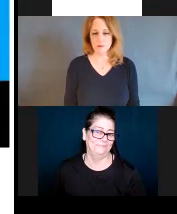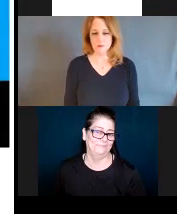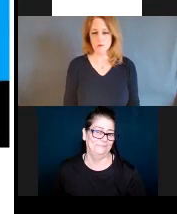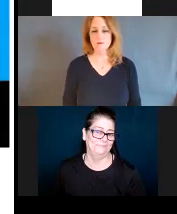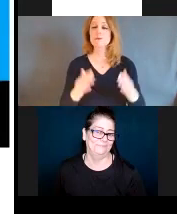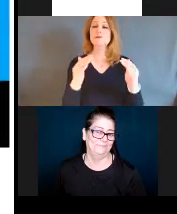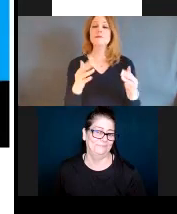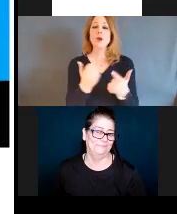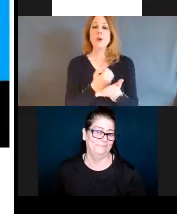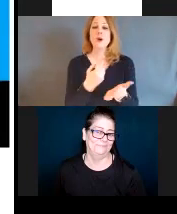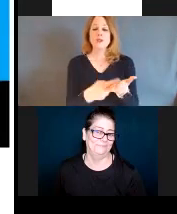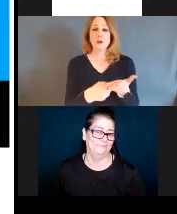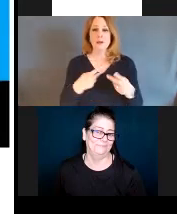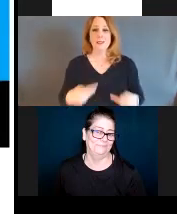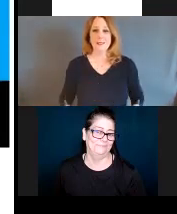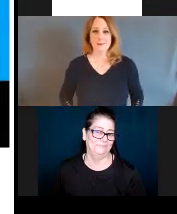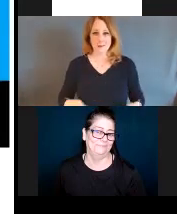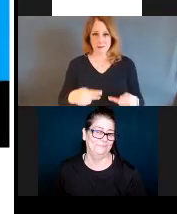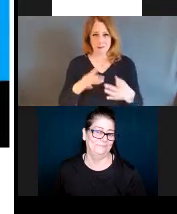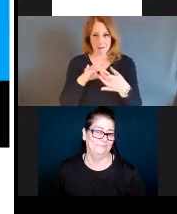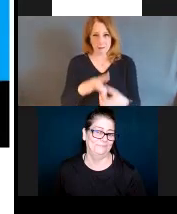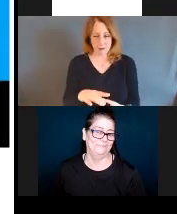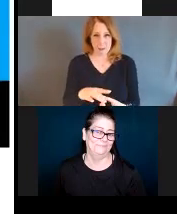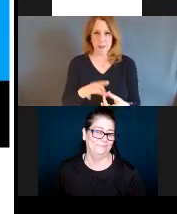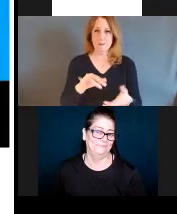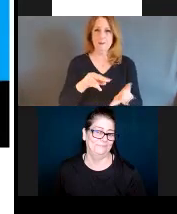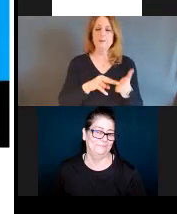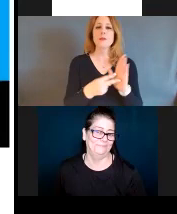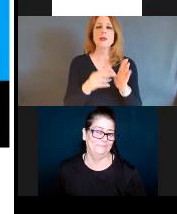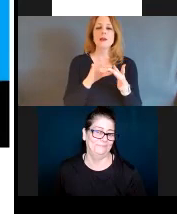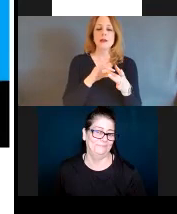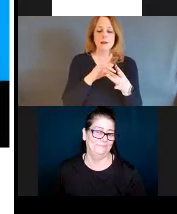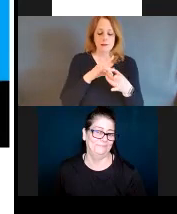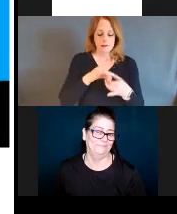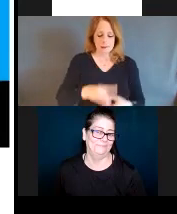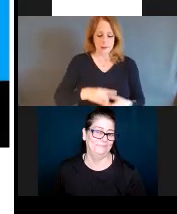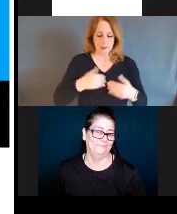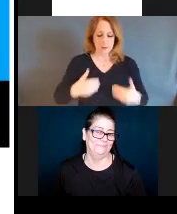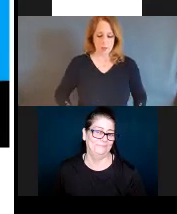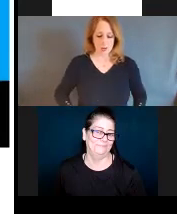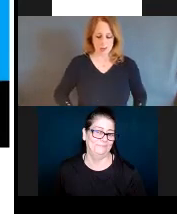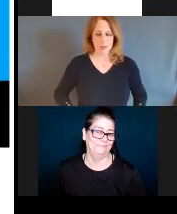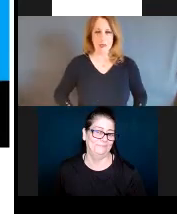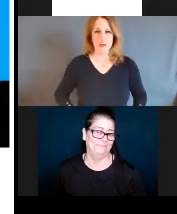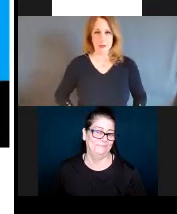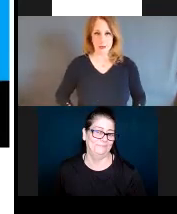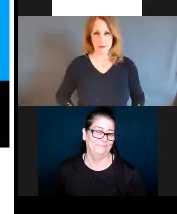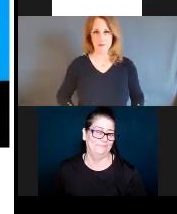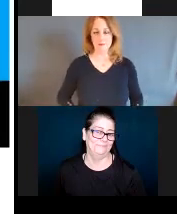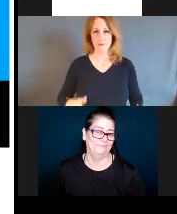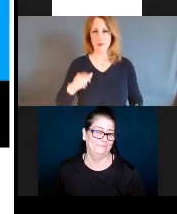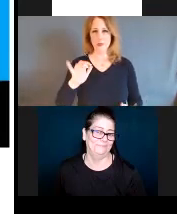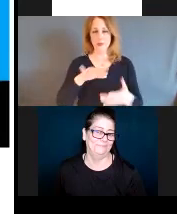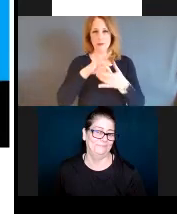is physical grounding. And this is about connecting with your body. This is the grounding you